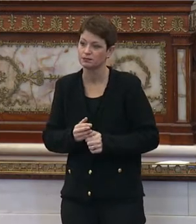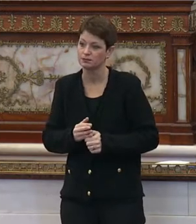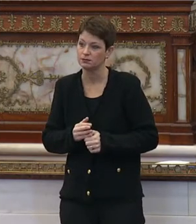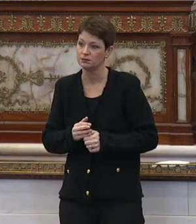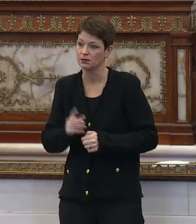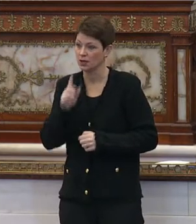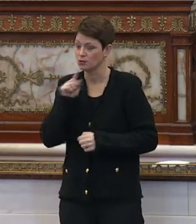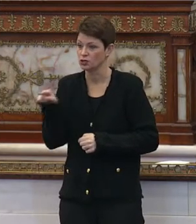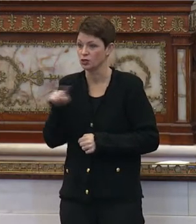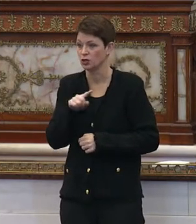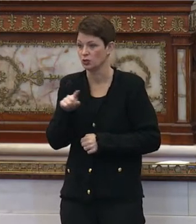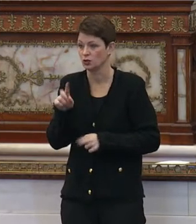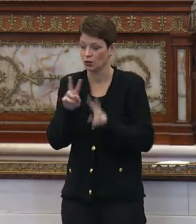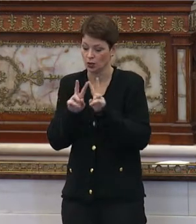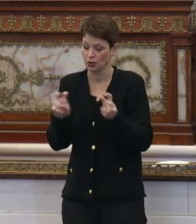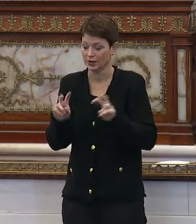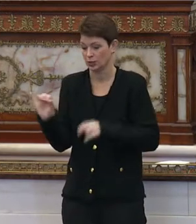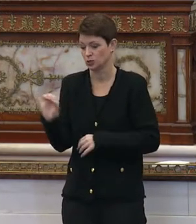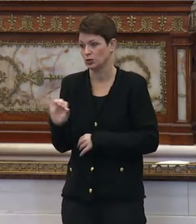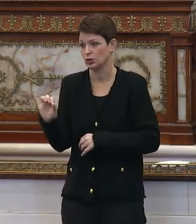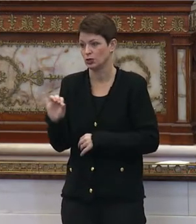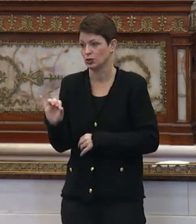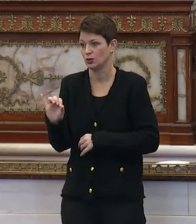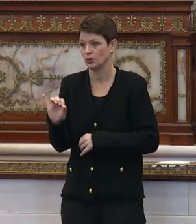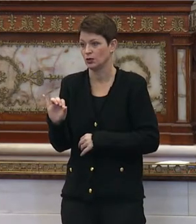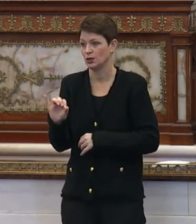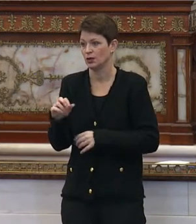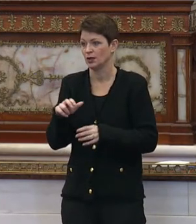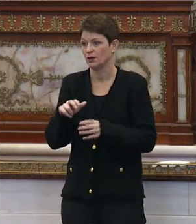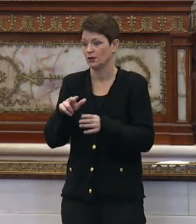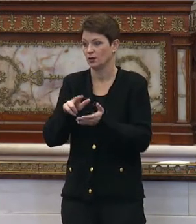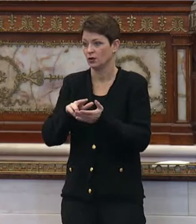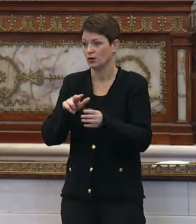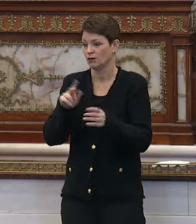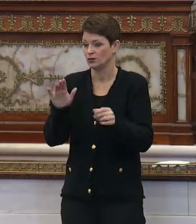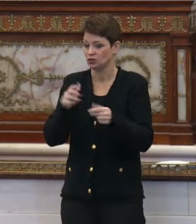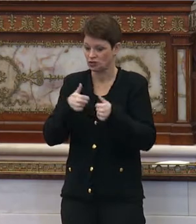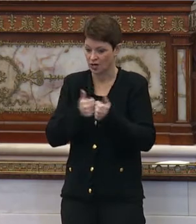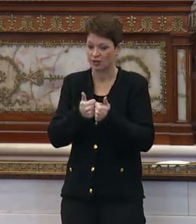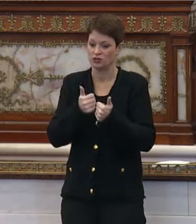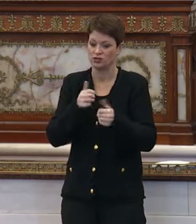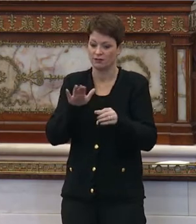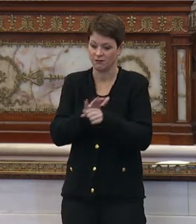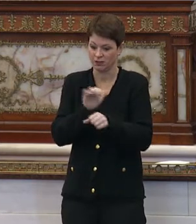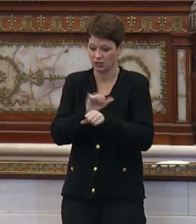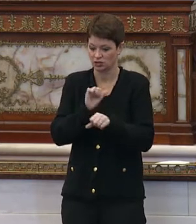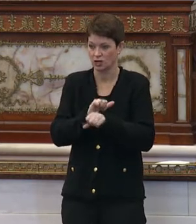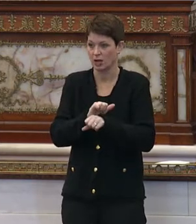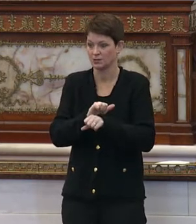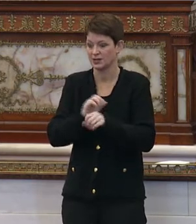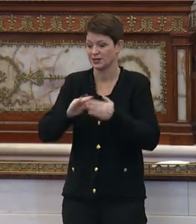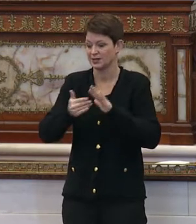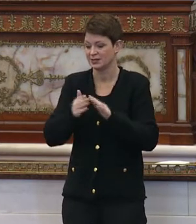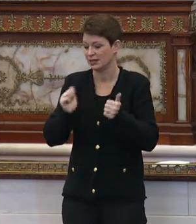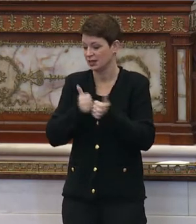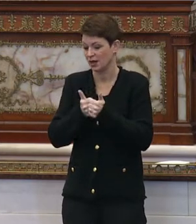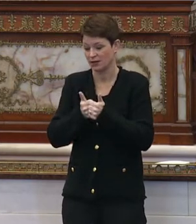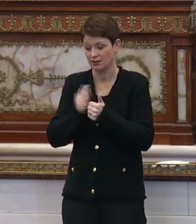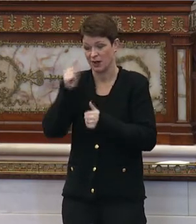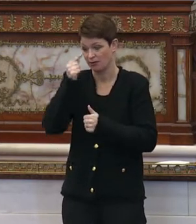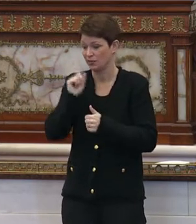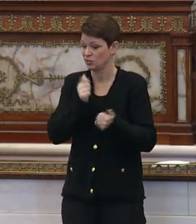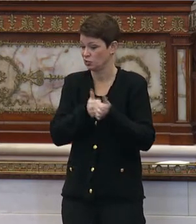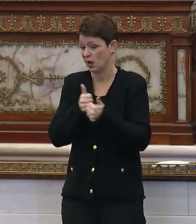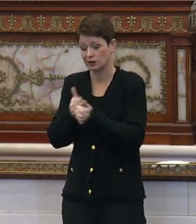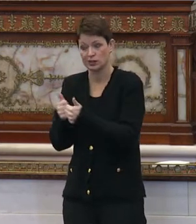I'm sure you guys are looking at this too. The great resignation, the challenges in filling positions is hitting us across city government and creates some